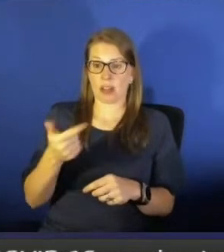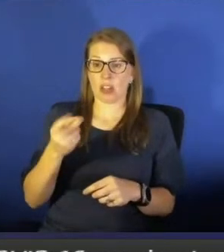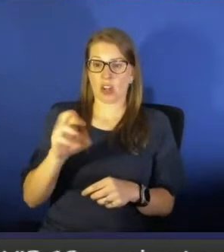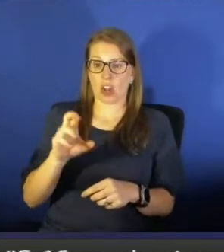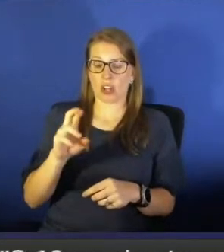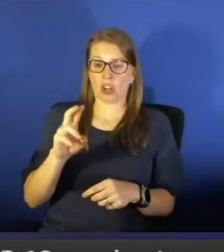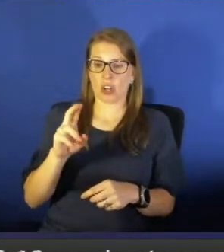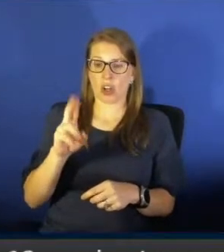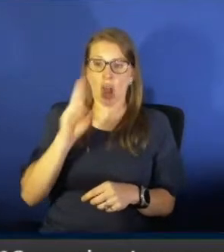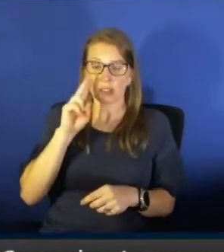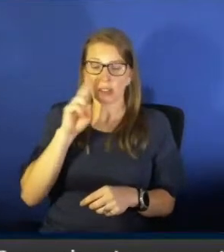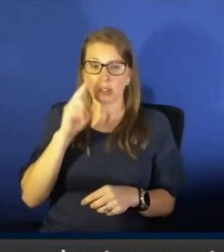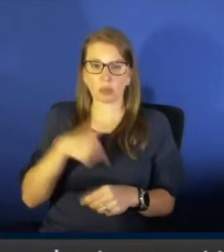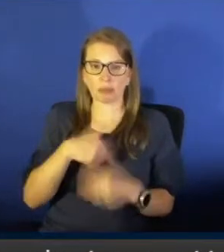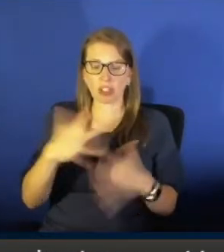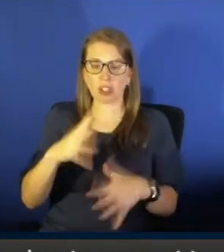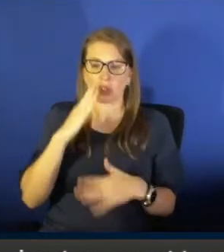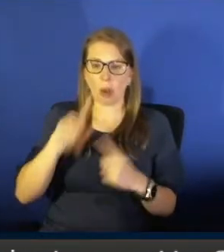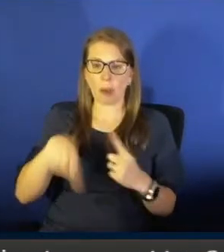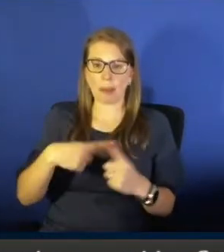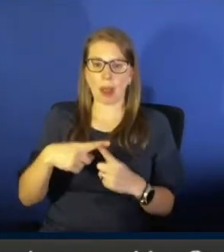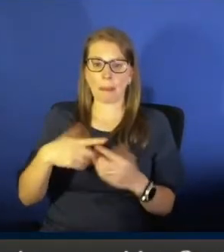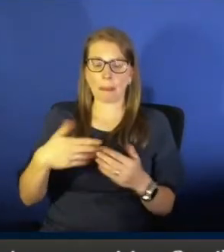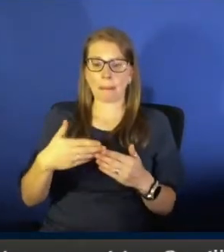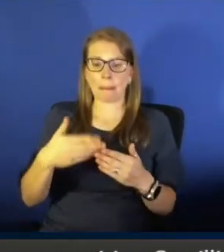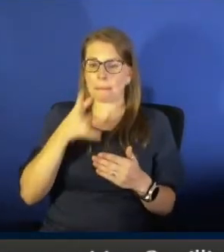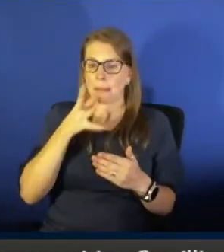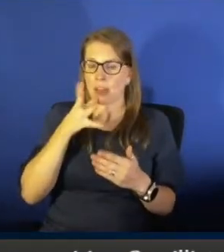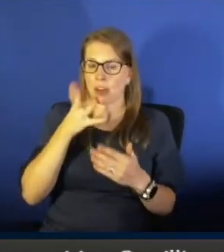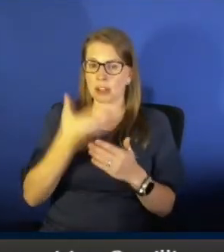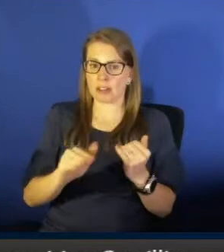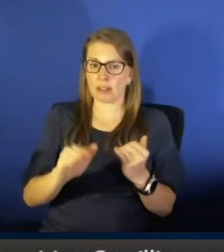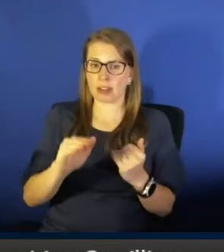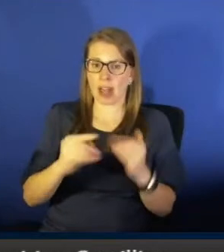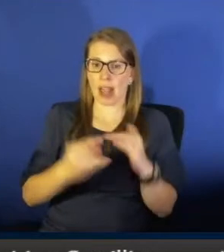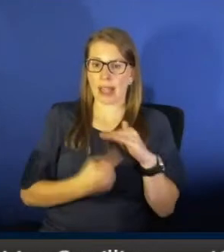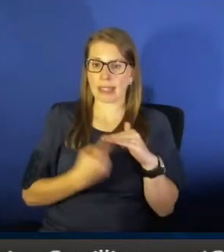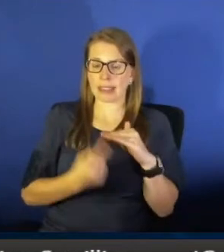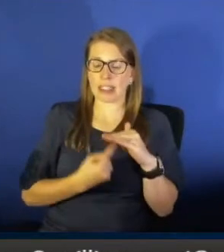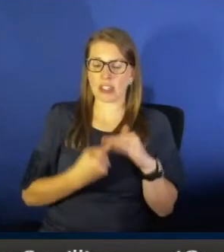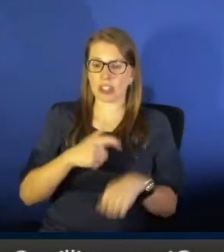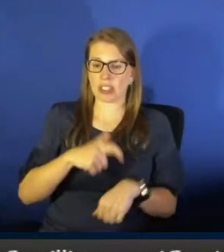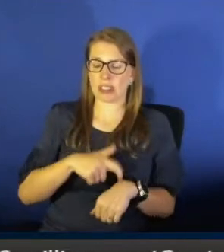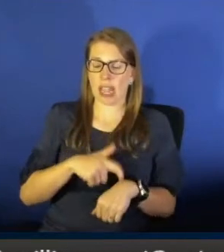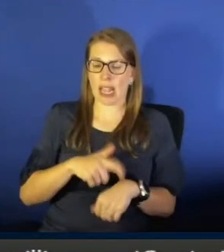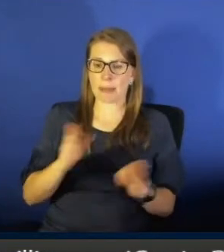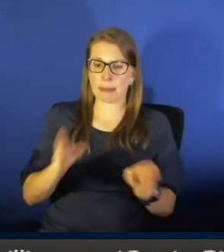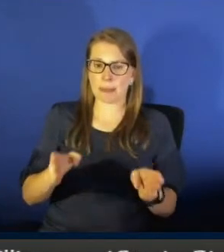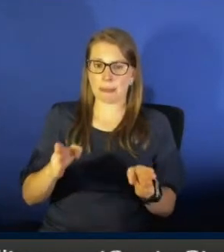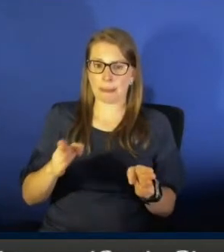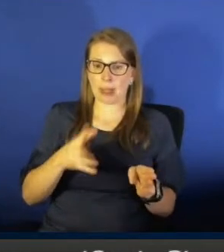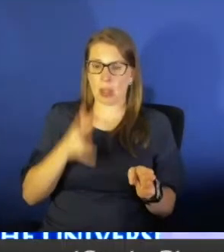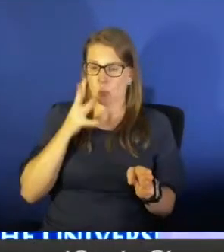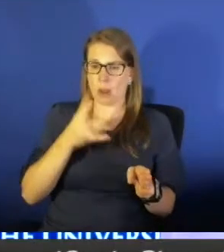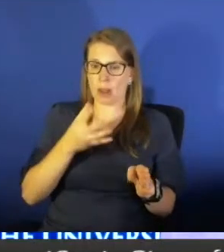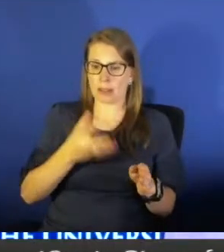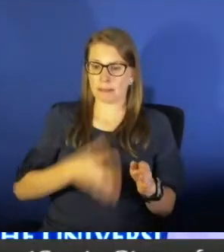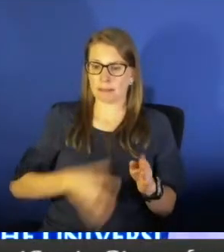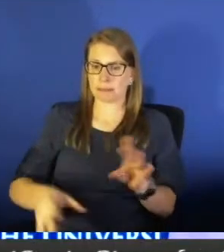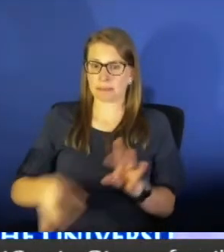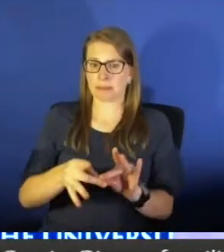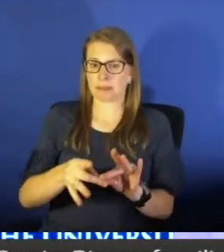What do we know about when a mother delivers in that isolation period? Any thoughts on if that passes on to the baby? Yeah, I mean, so from what